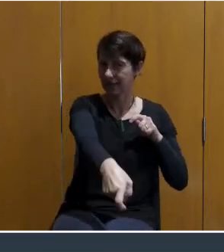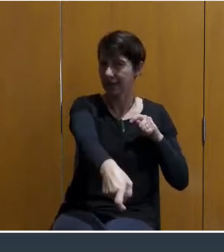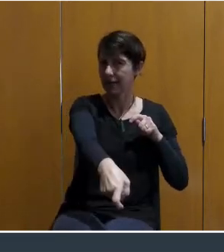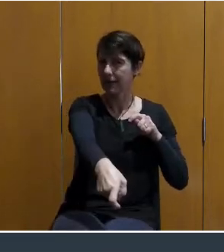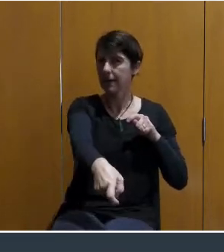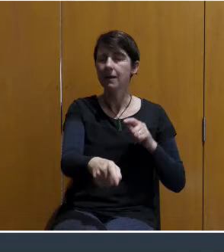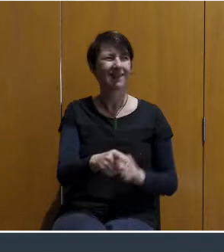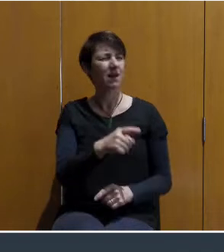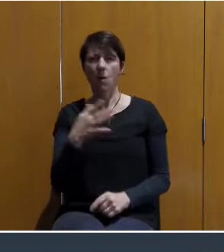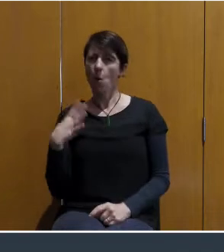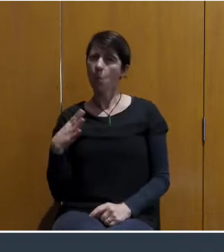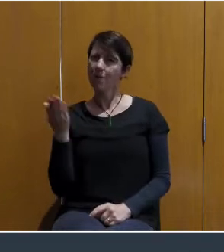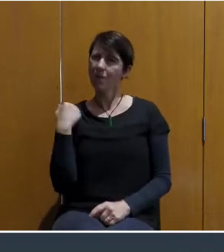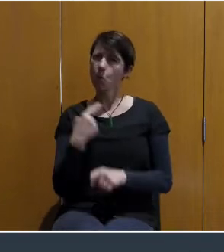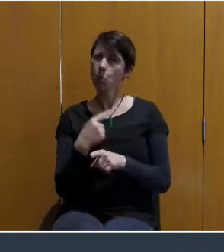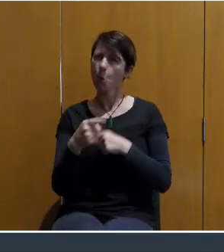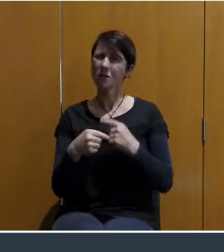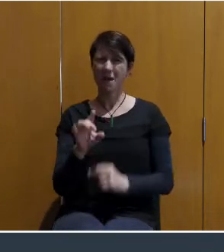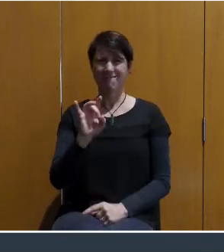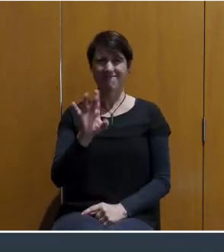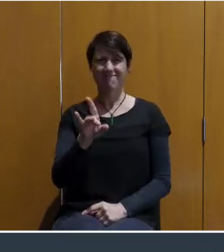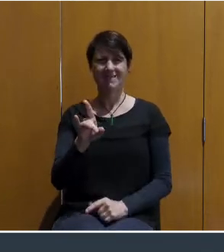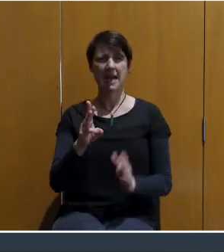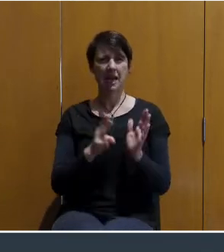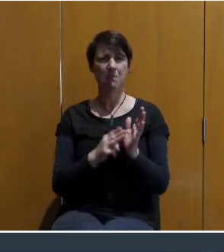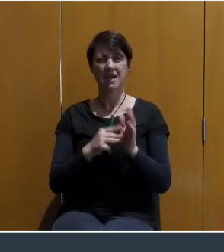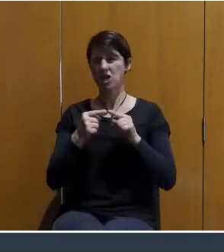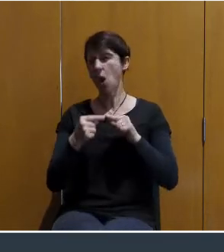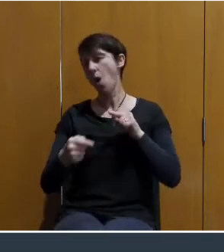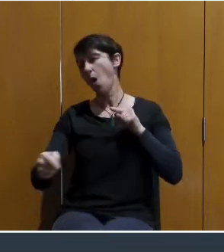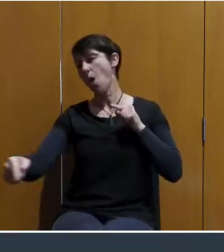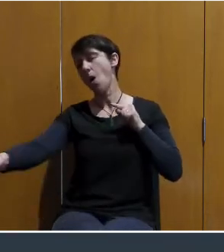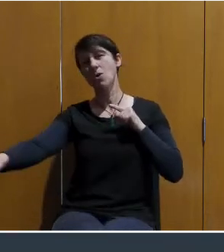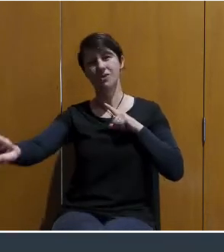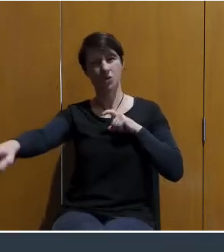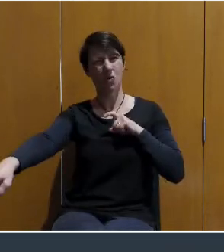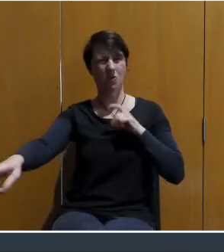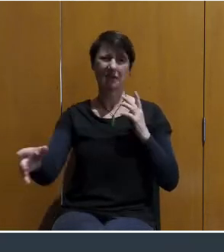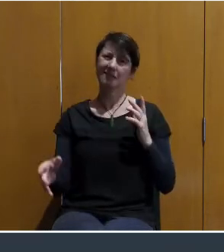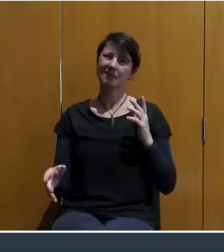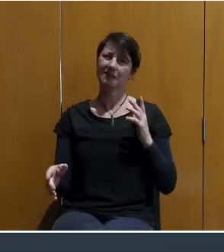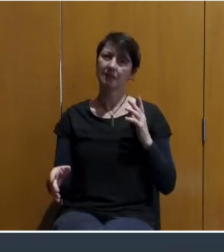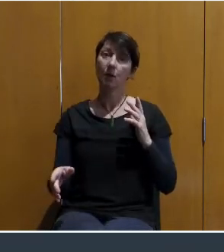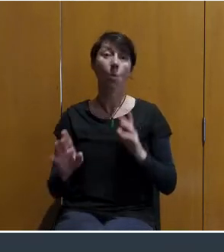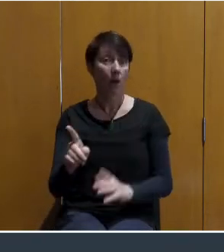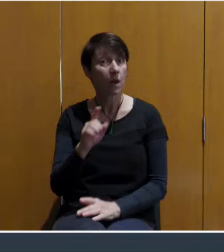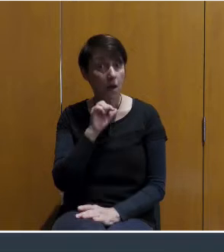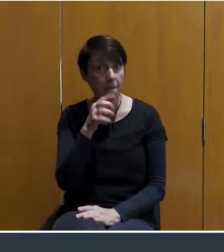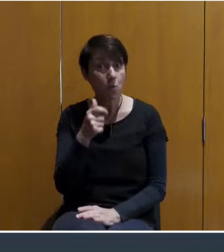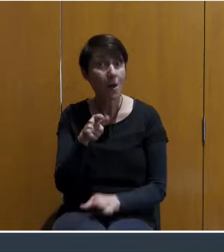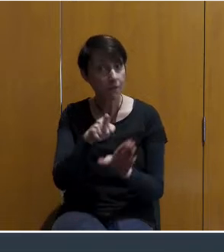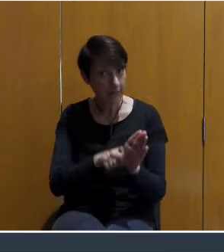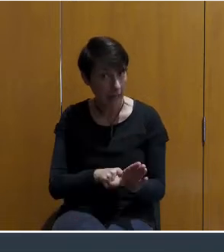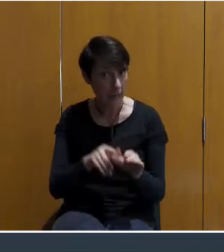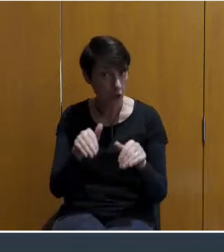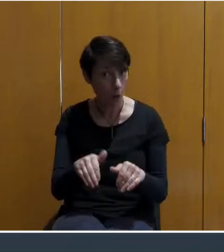have a young dog, I would never encourage that young dog to be off leash, because if you don't have a recall, then, you